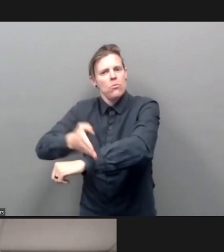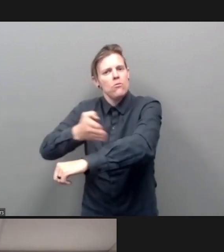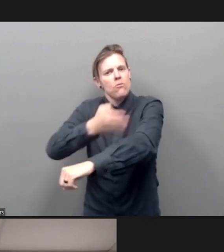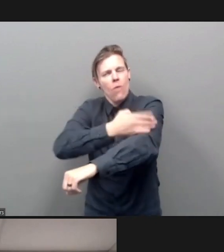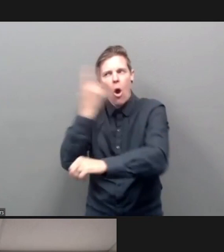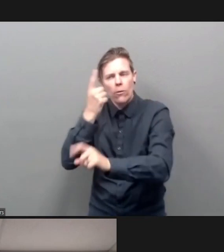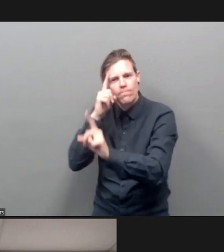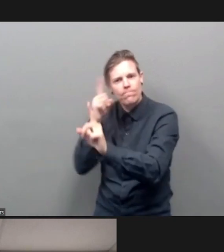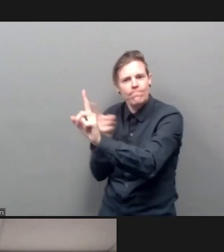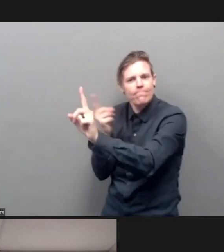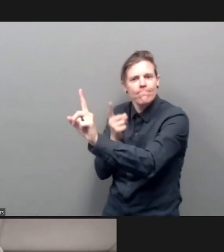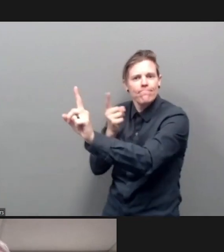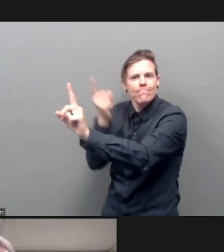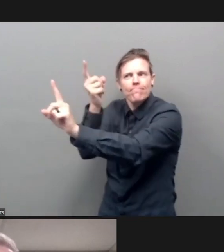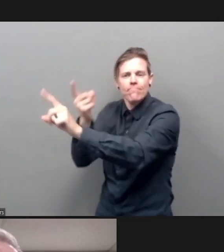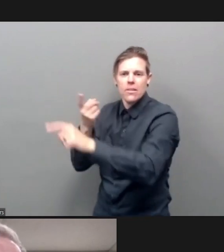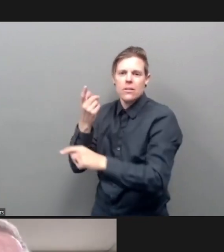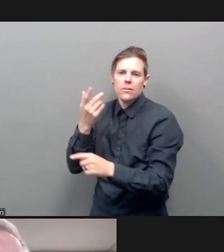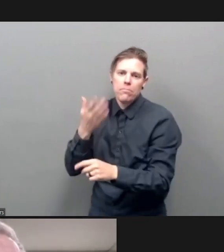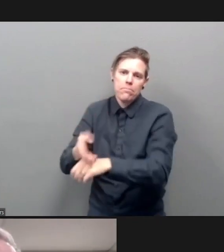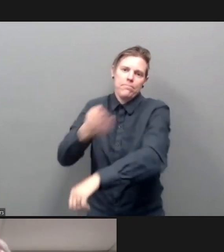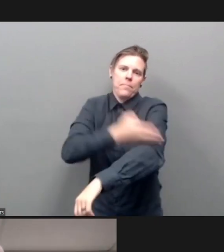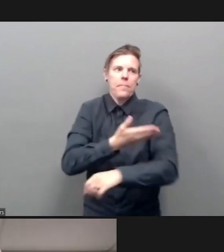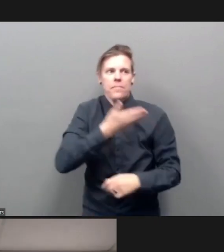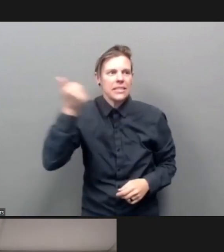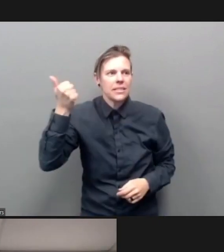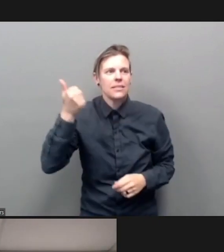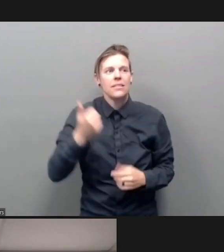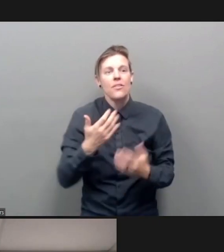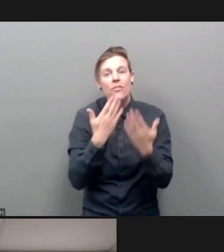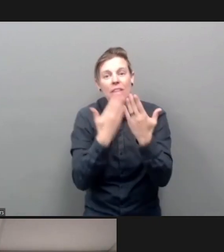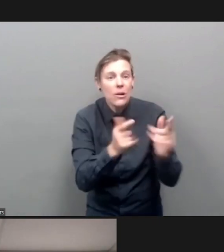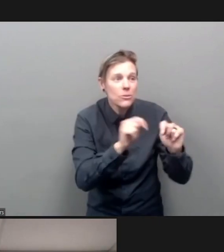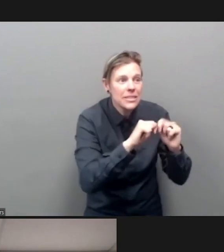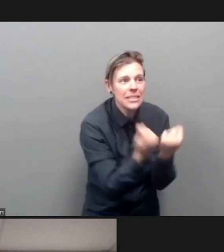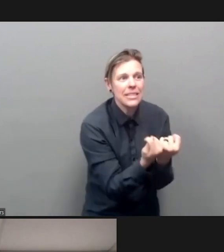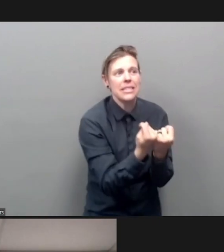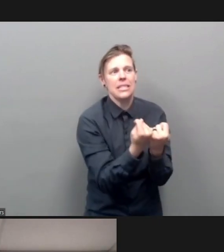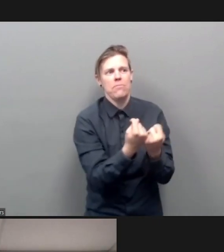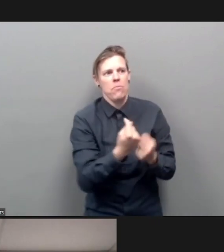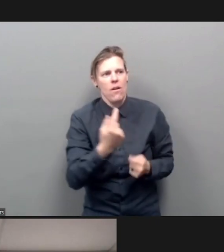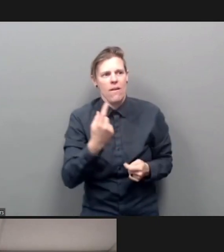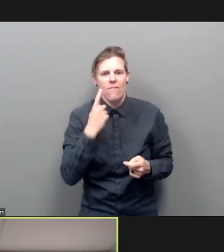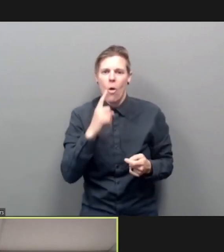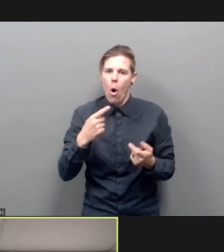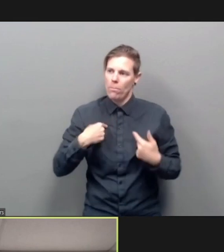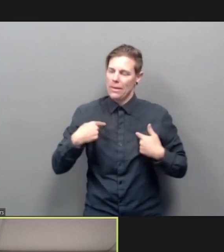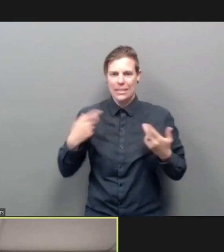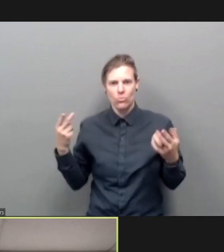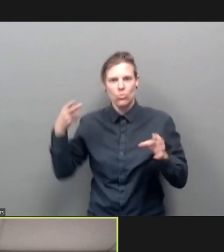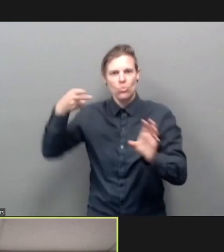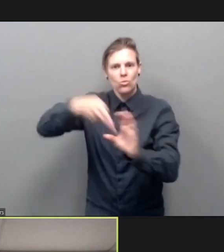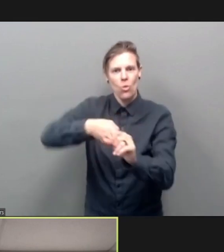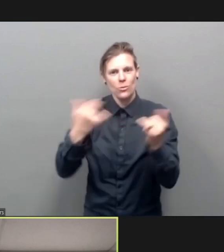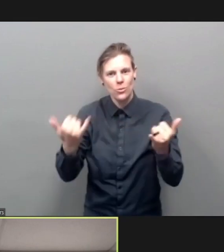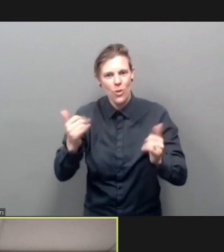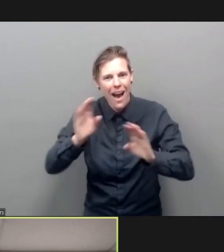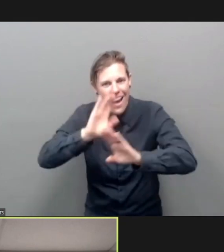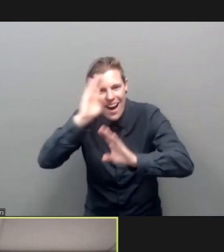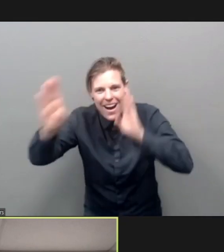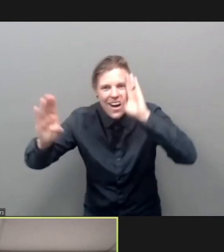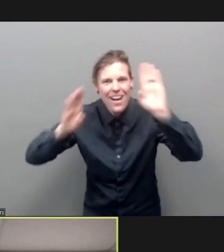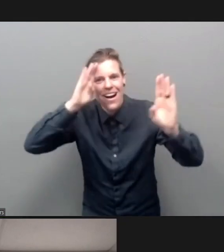make these comments, and for our plea to do even more around getting